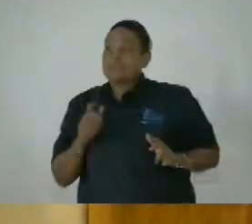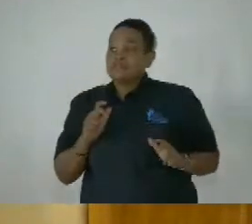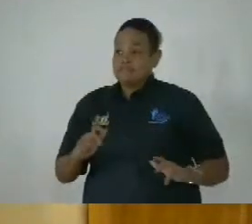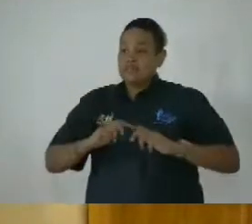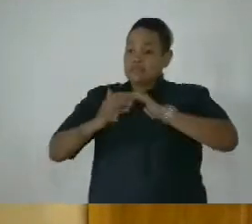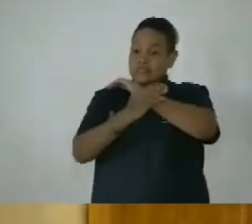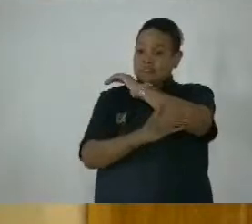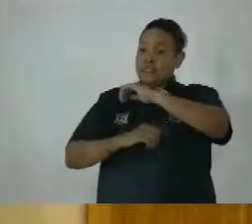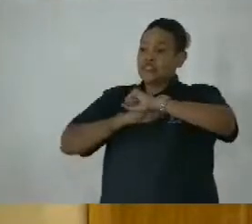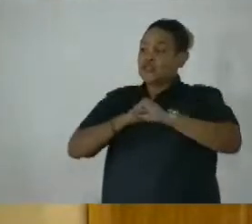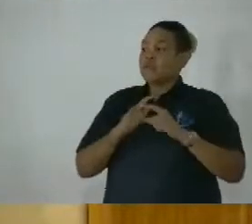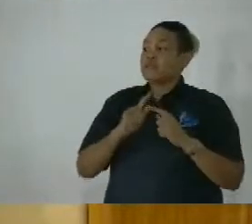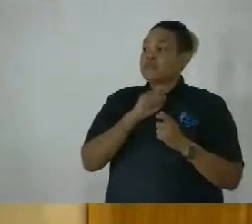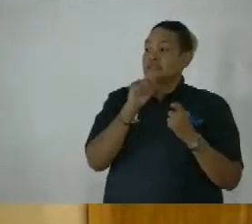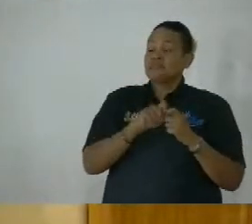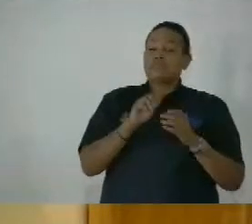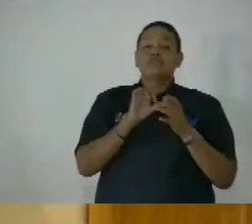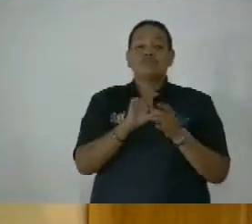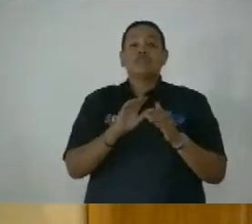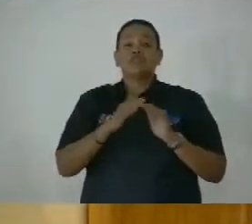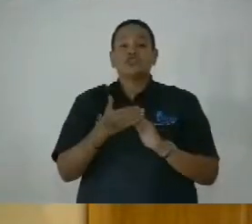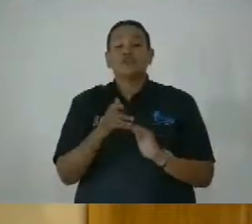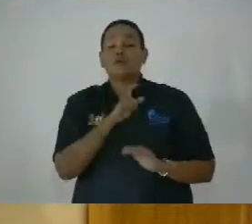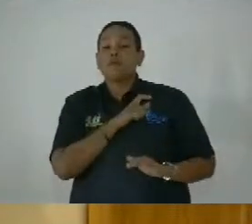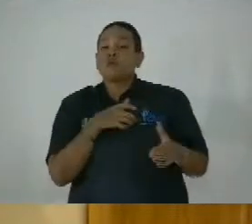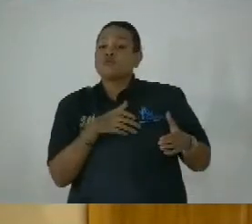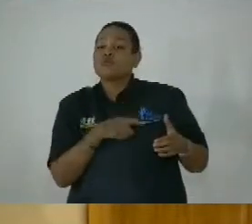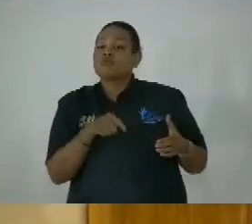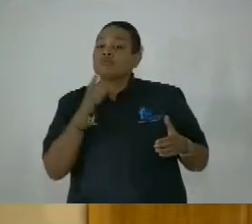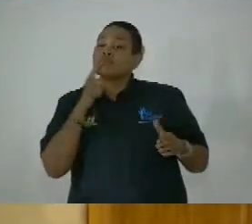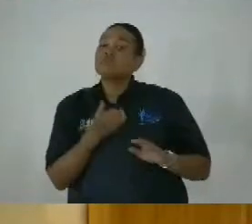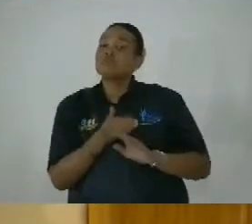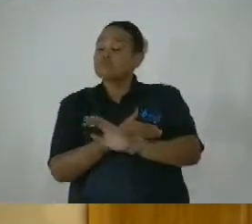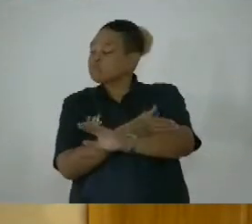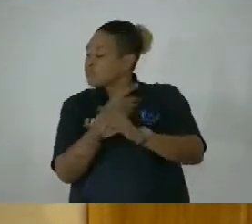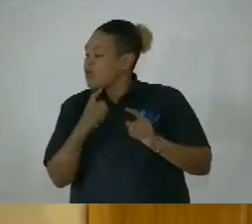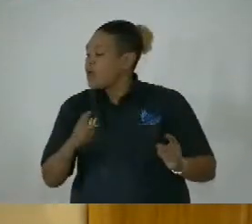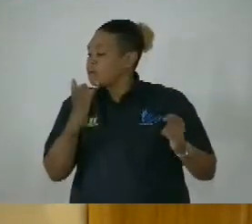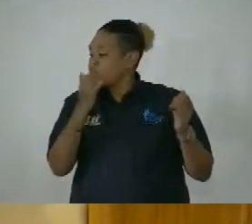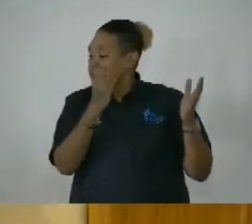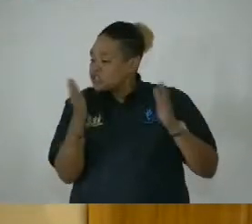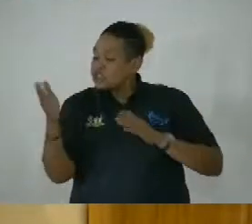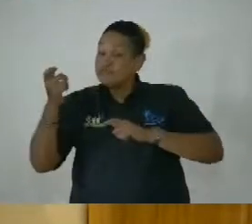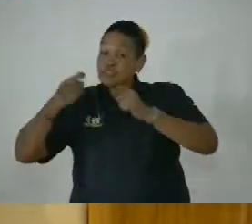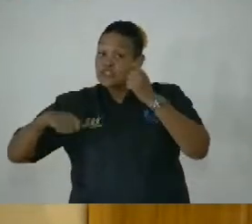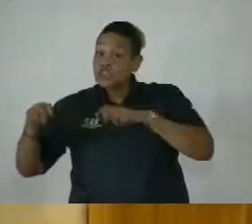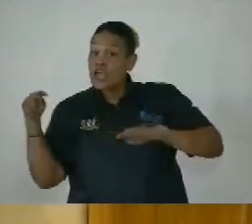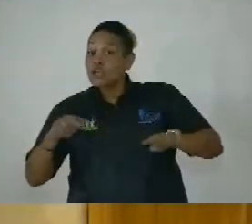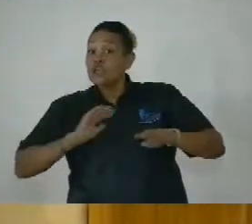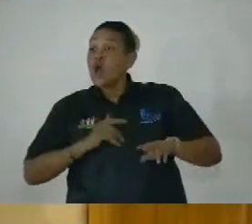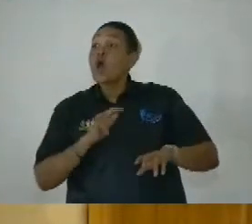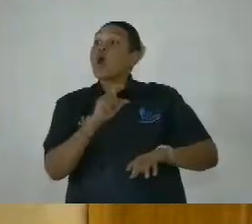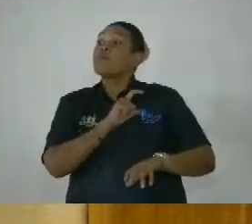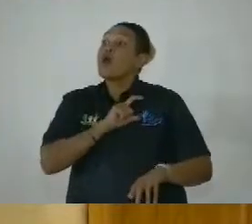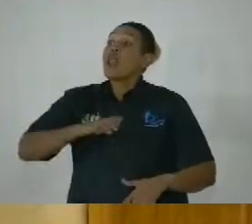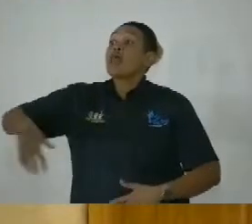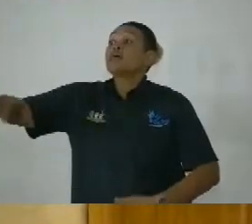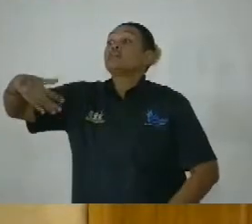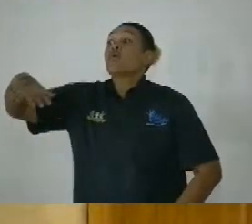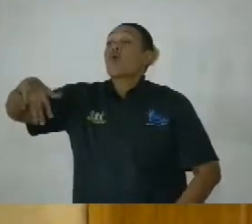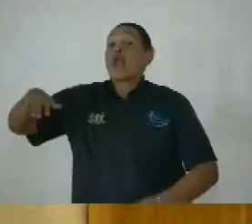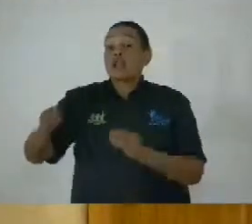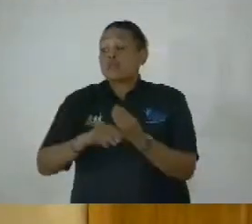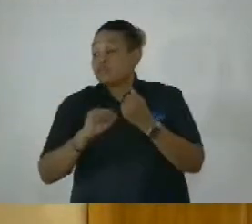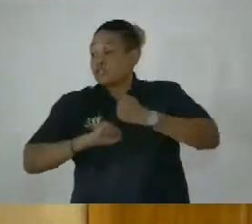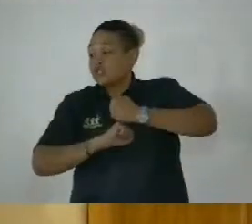national security, and in particular in the Jamaica Constabulary Force. The tide has shifted. Our police officers, with